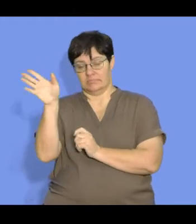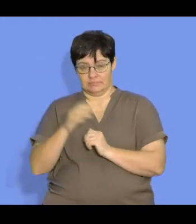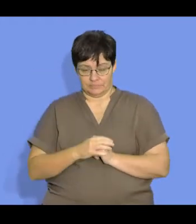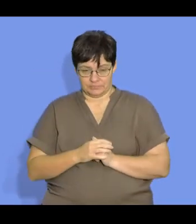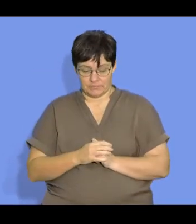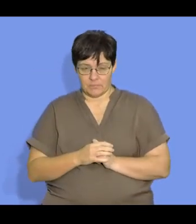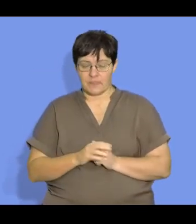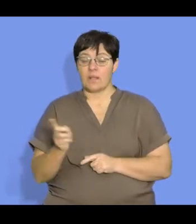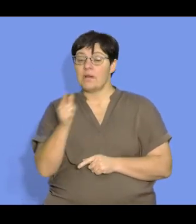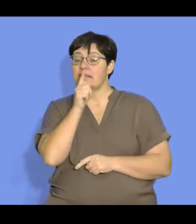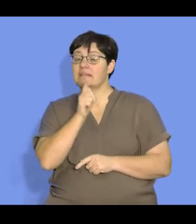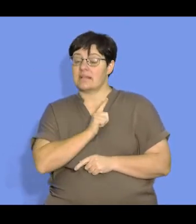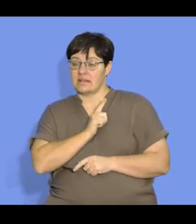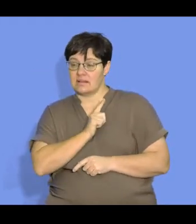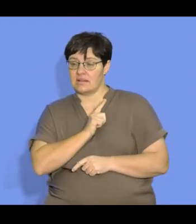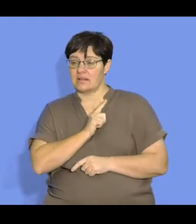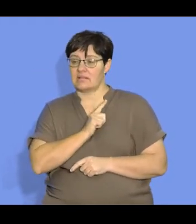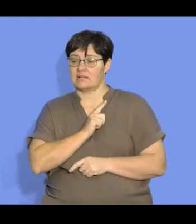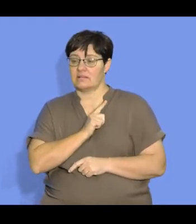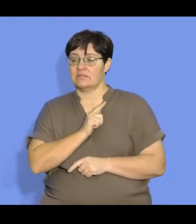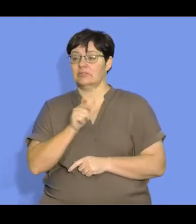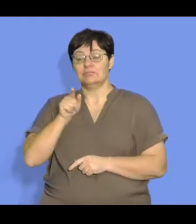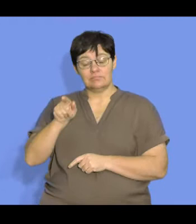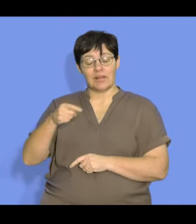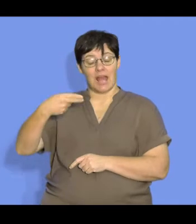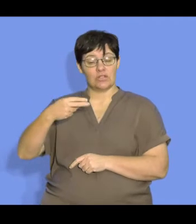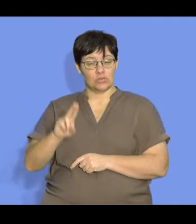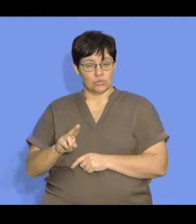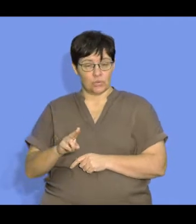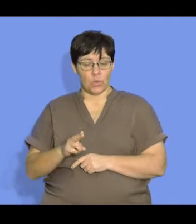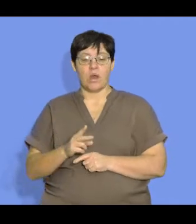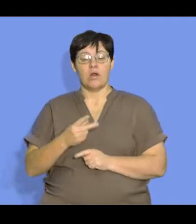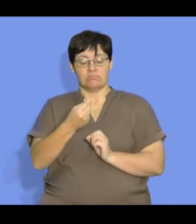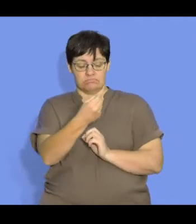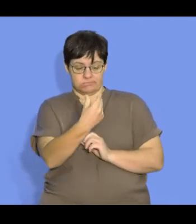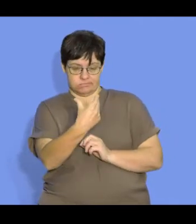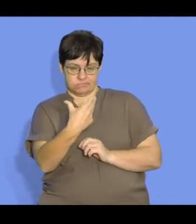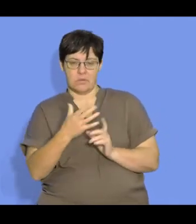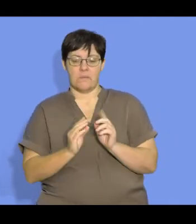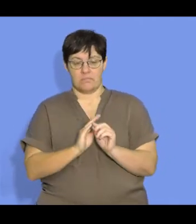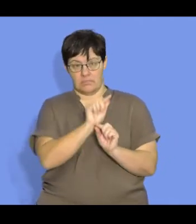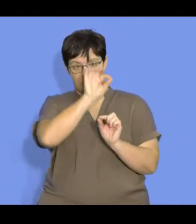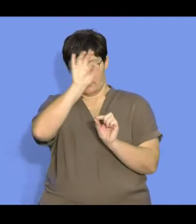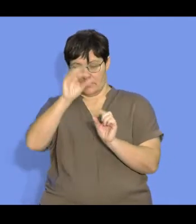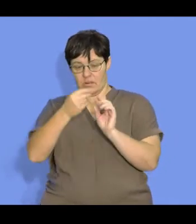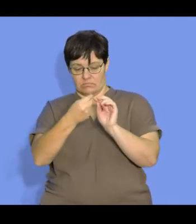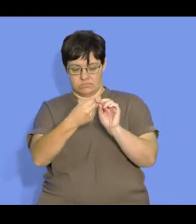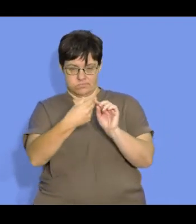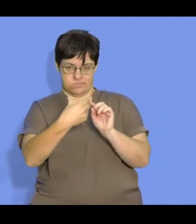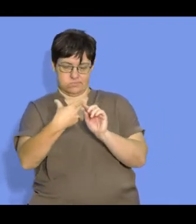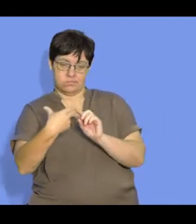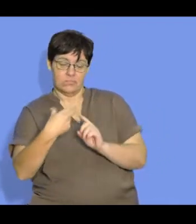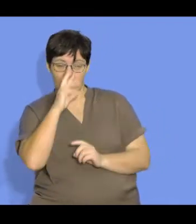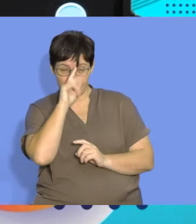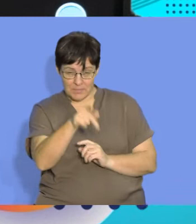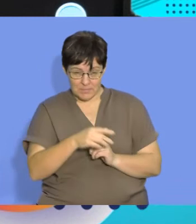reaction. But they tell us here that the hydrogen gas is caught up in a syringe. So just to refresh your